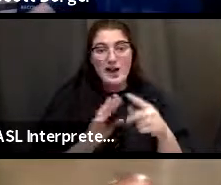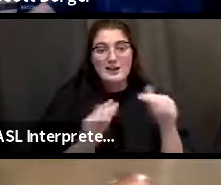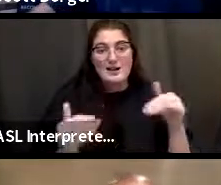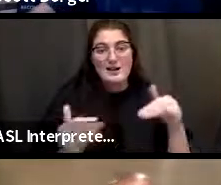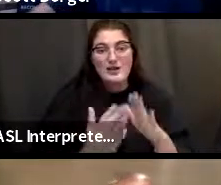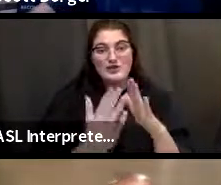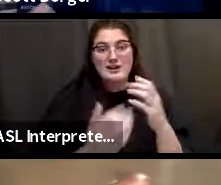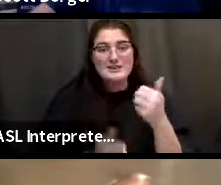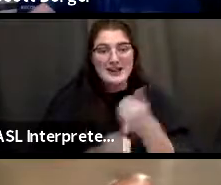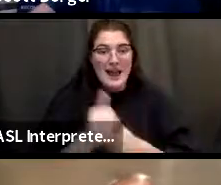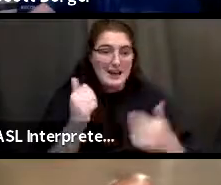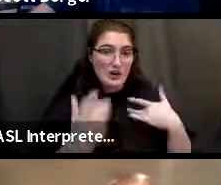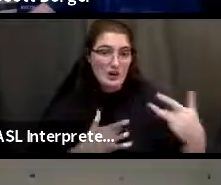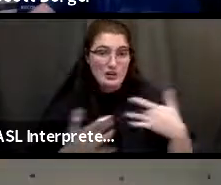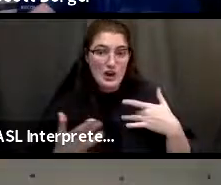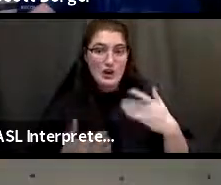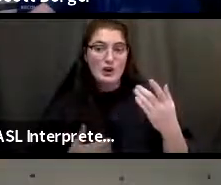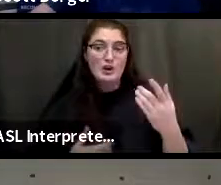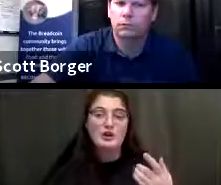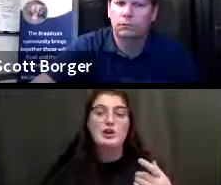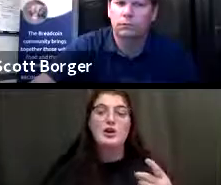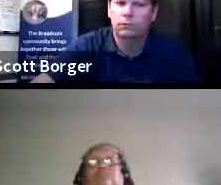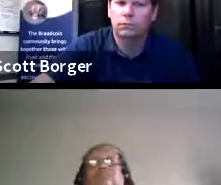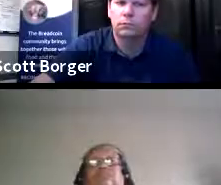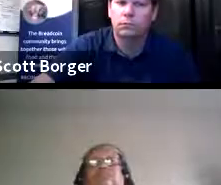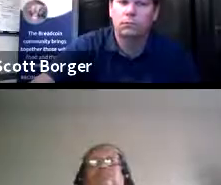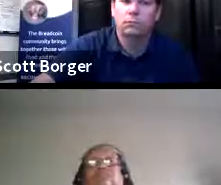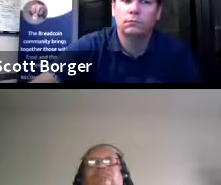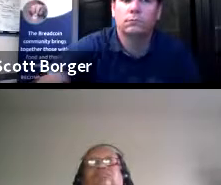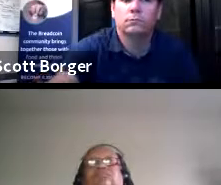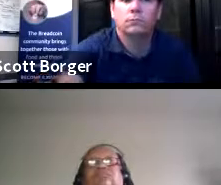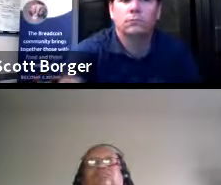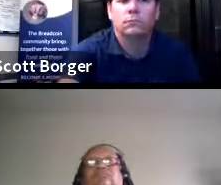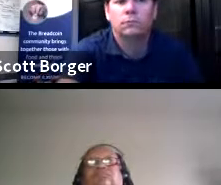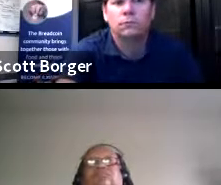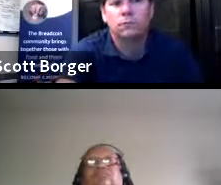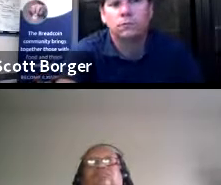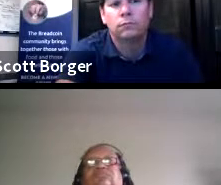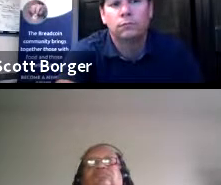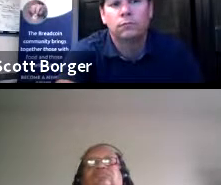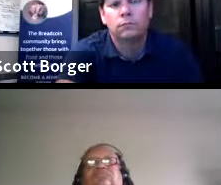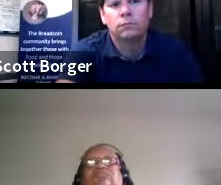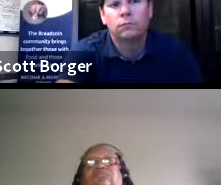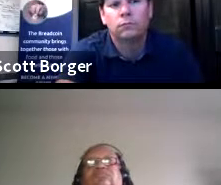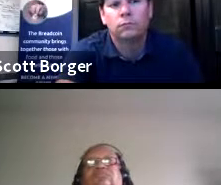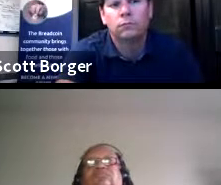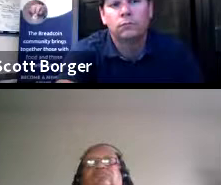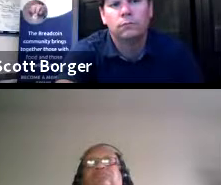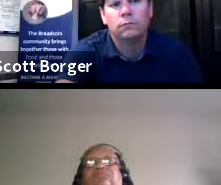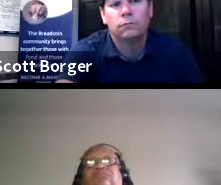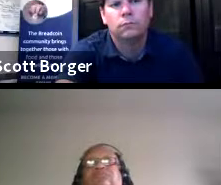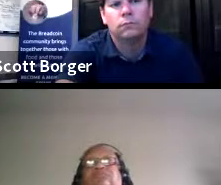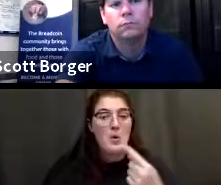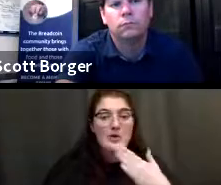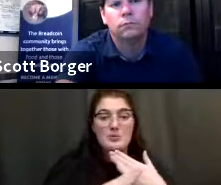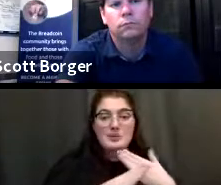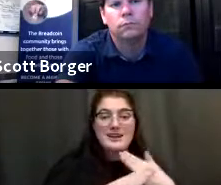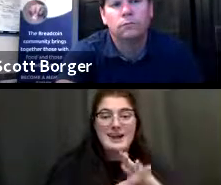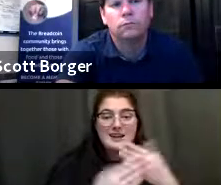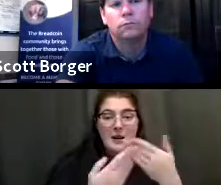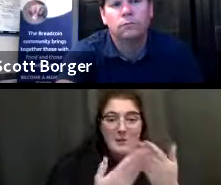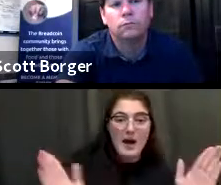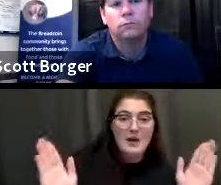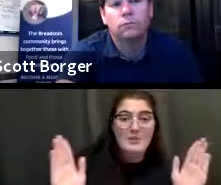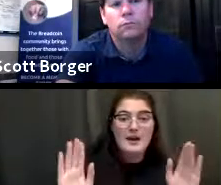neighborhood concerns. Those measures are designed to ensure that we not only protect the public, but we